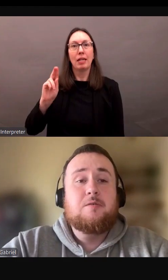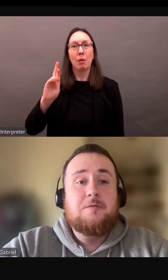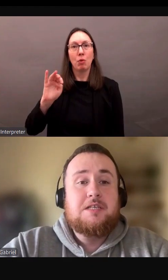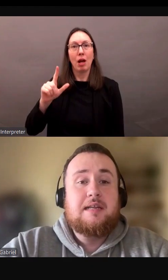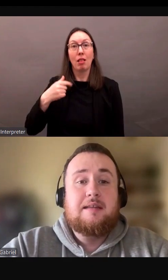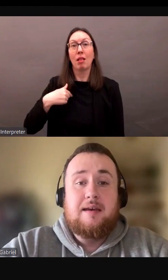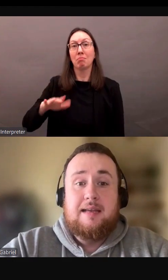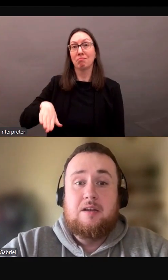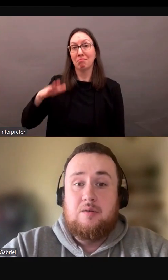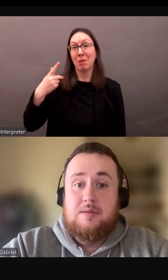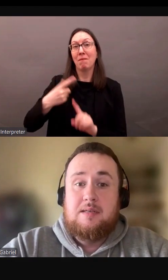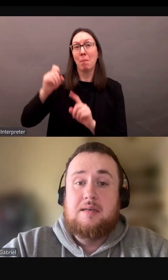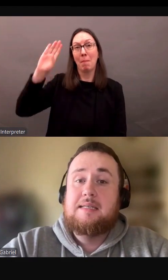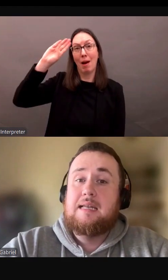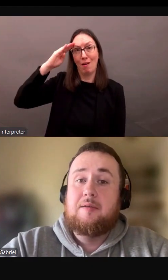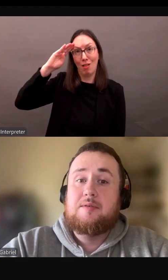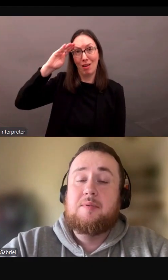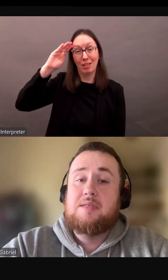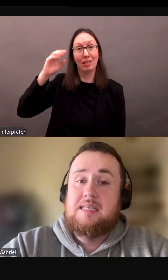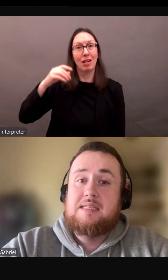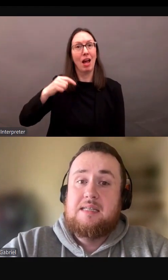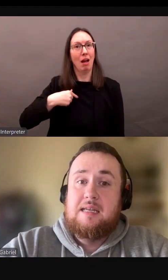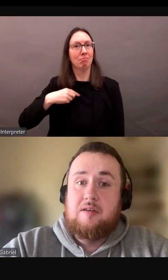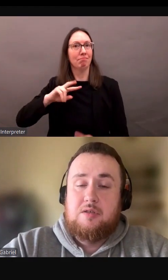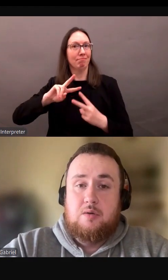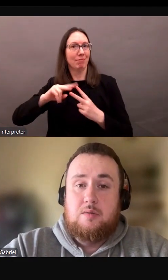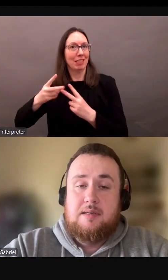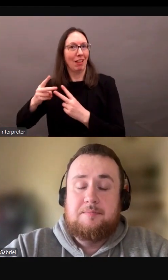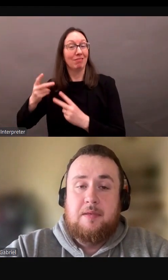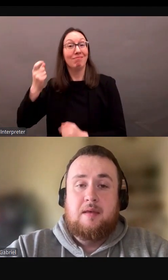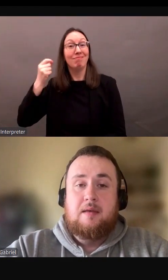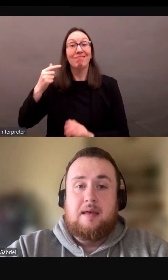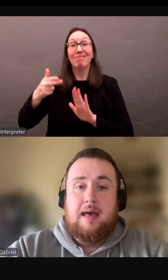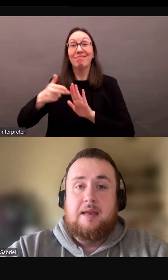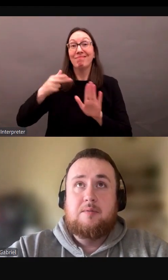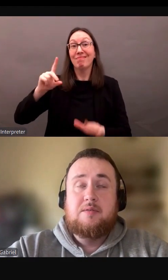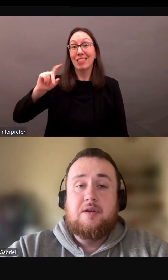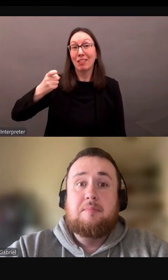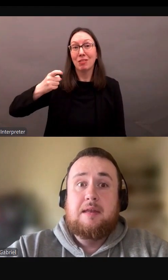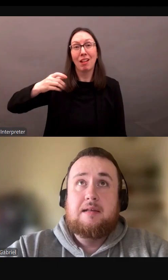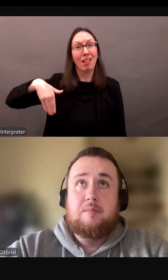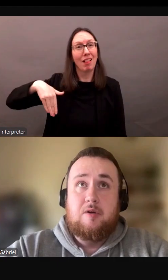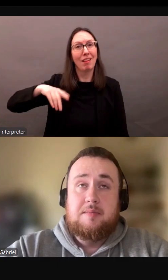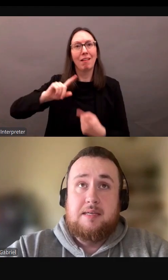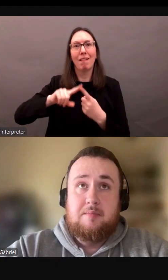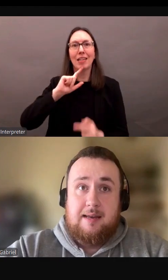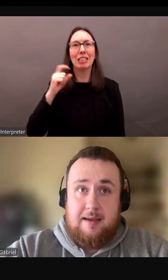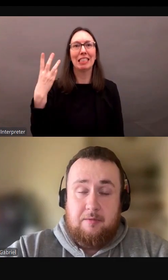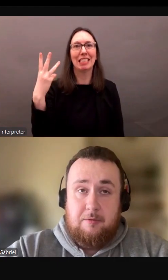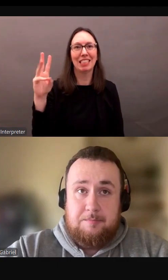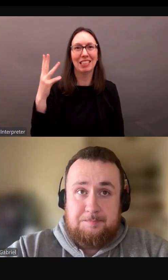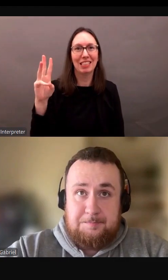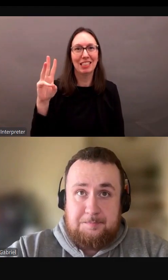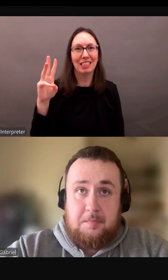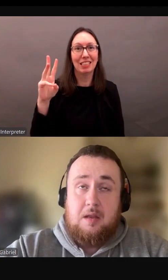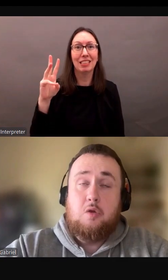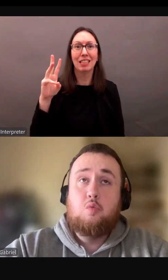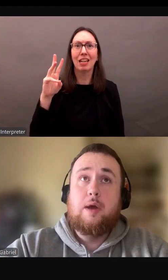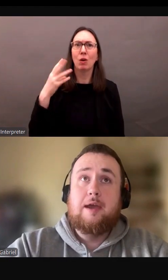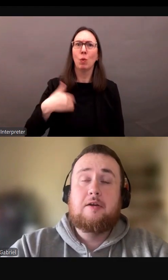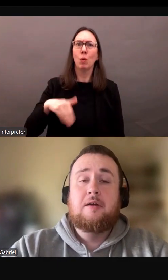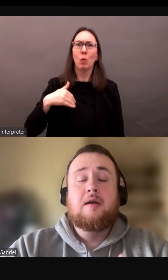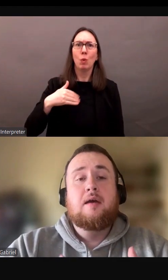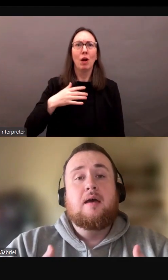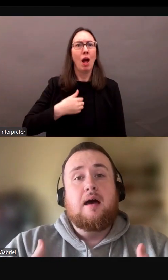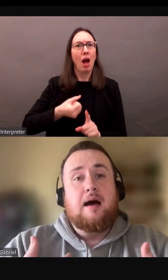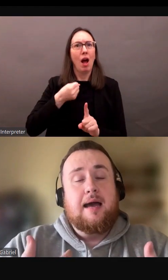wasn't officially diagnosed until I was about 16 years old. And it was a very pinnacle moment in my life